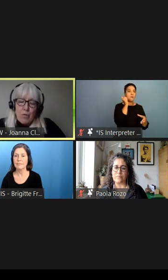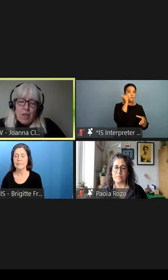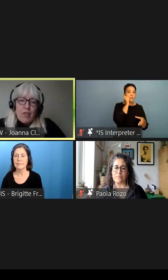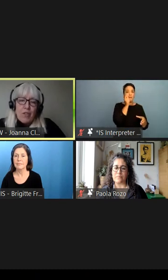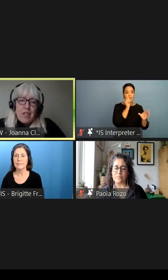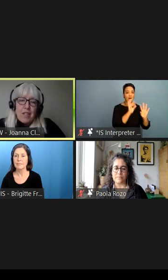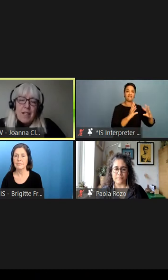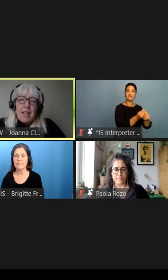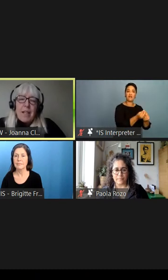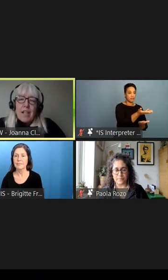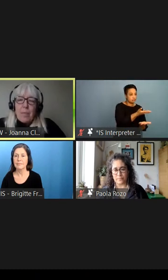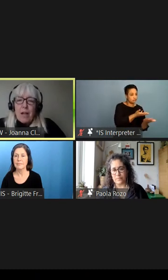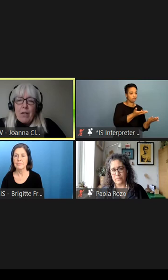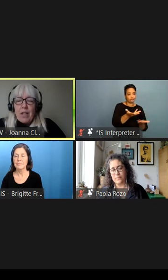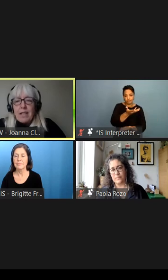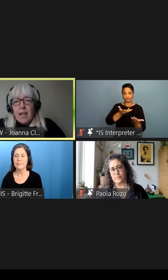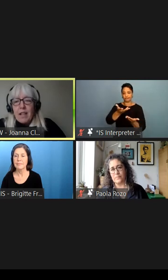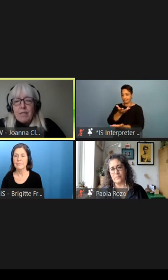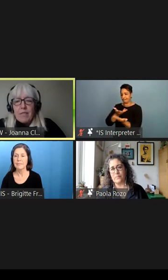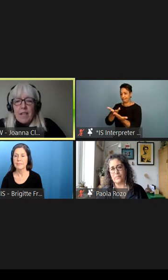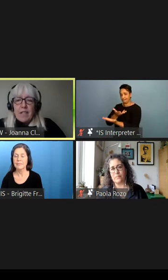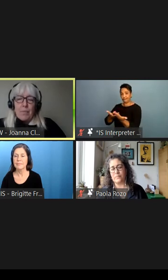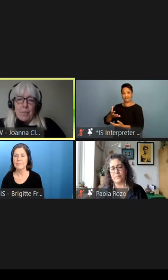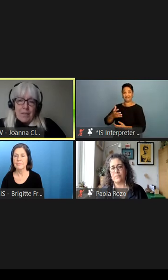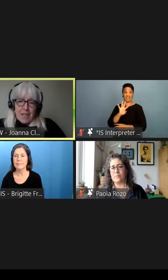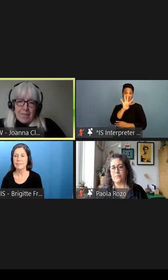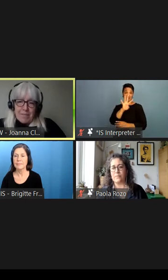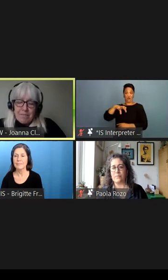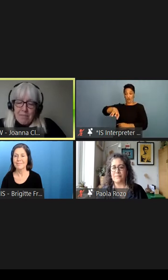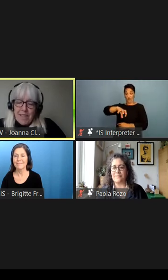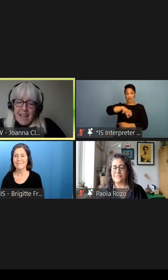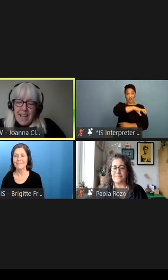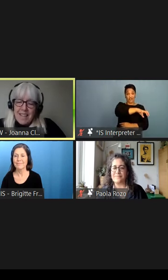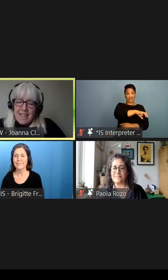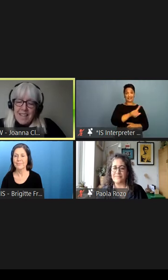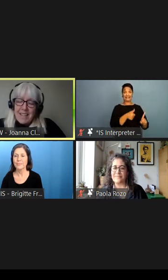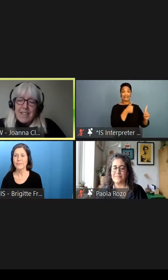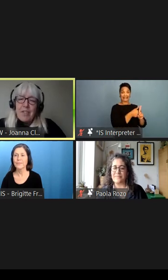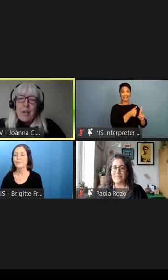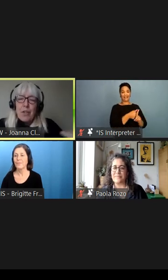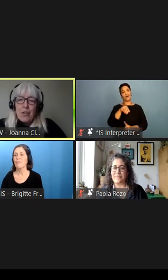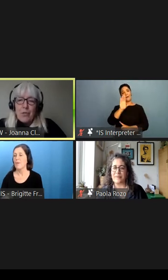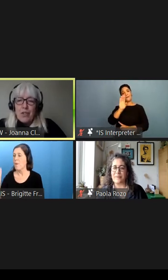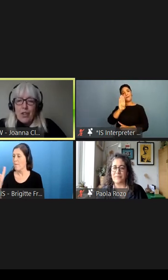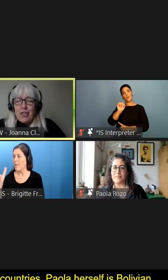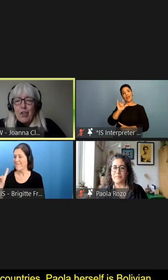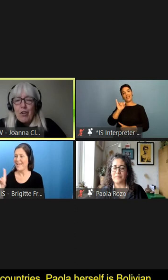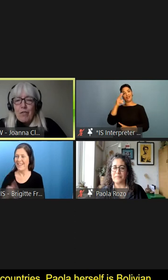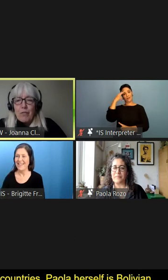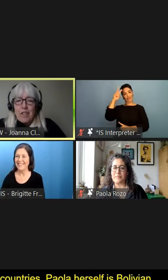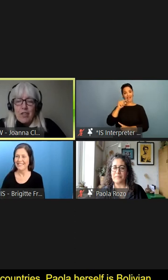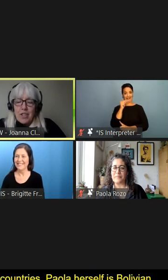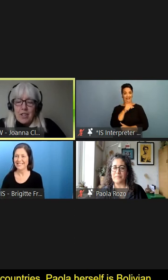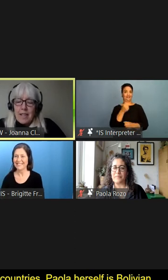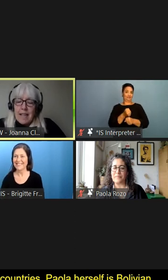4 countries. And Paola herself is Bolivian, and so came with a huge knowledge of